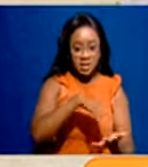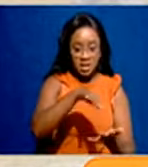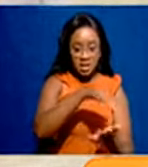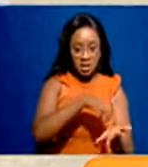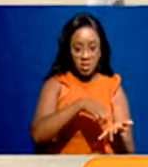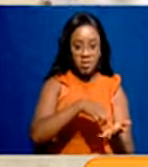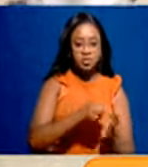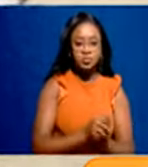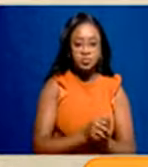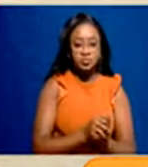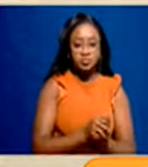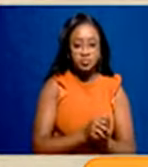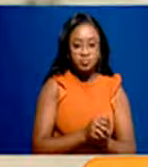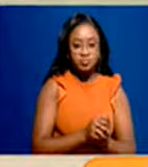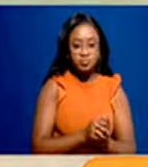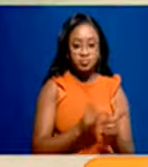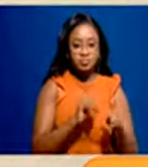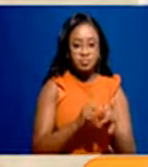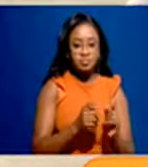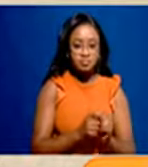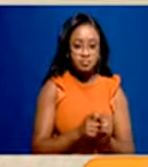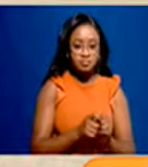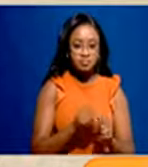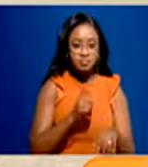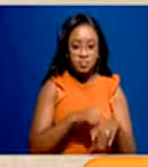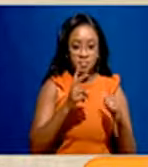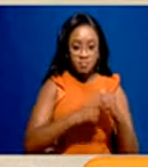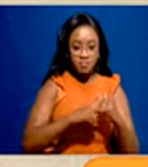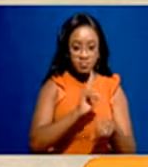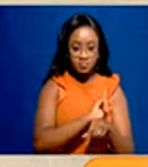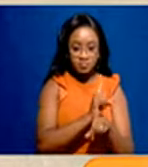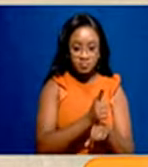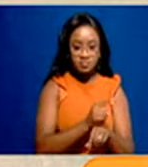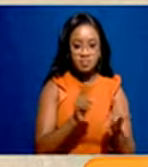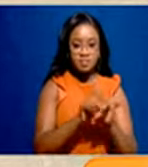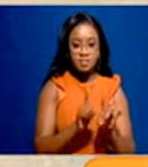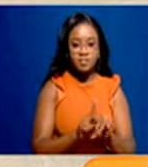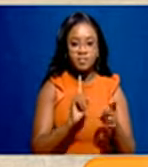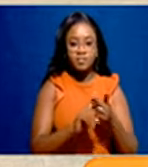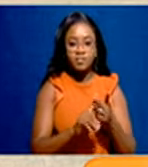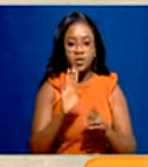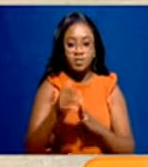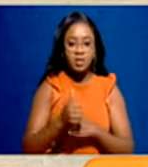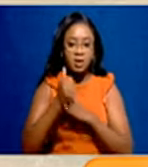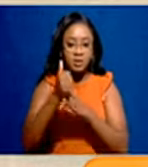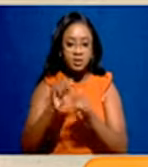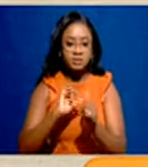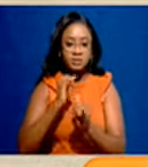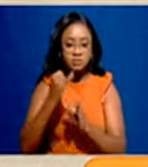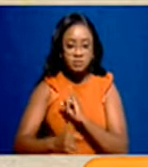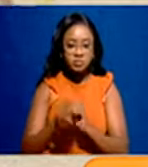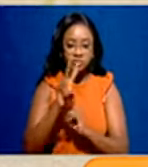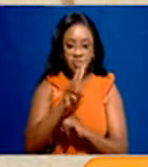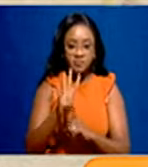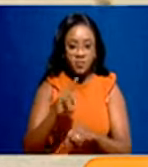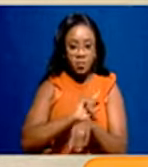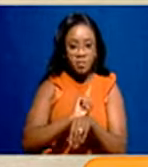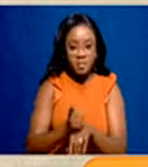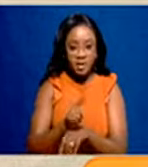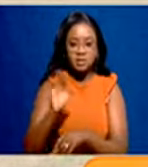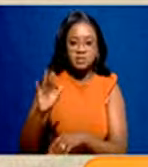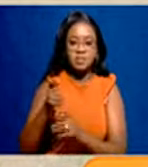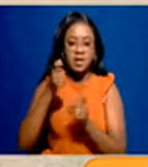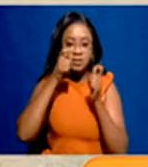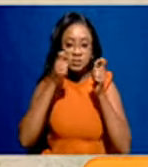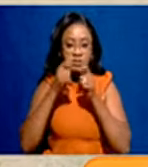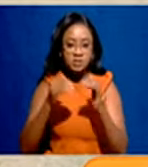7th minute through Said Zamani. Their lead lasted till the 24th minute when Tusker equalized through Kenya